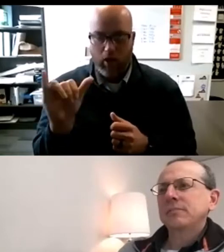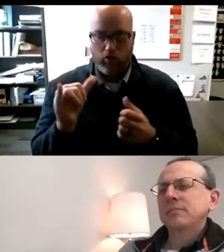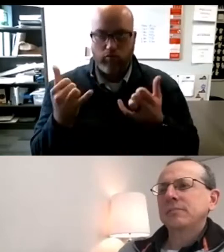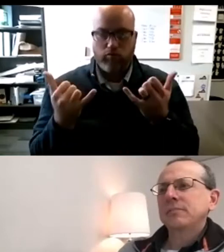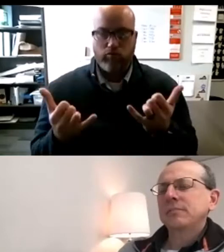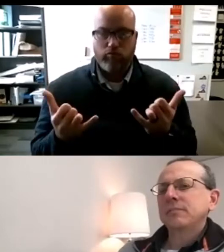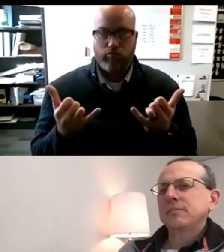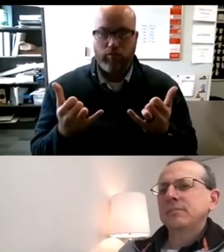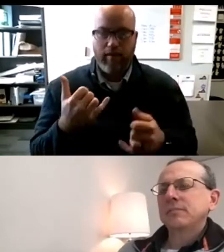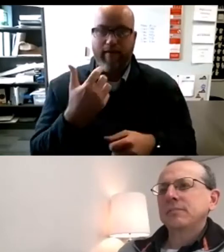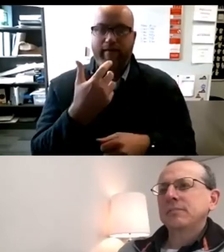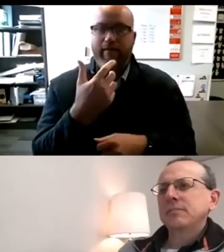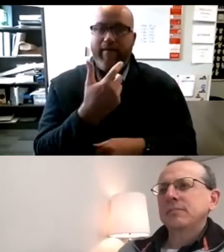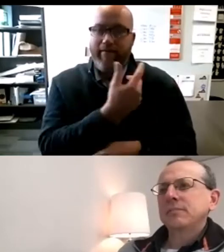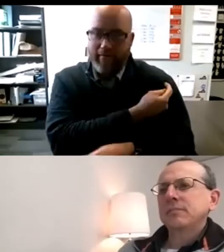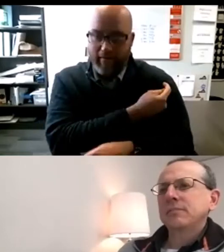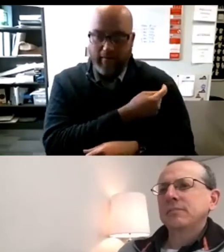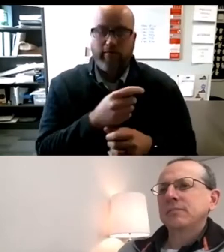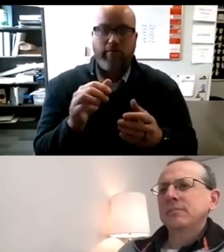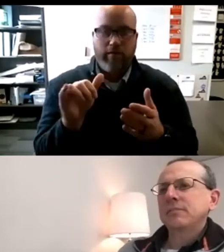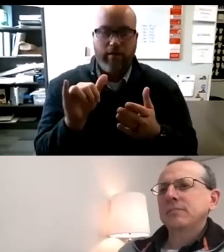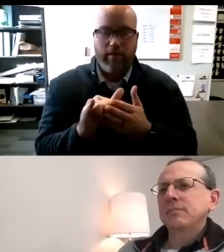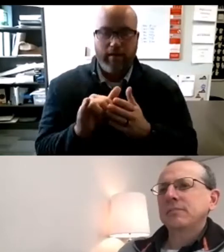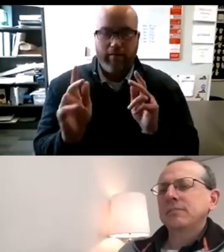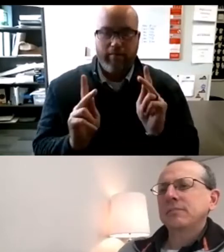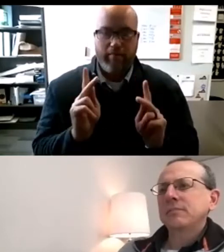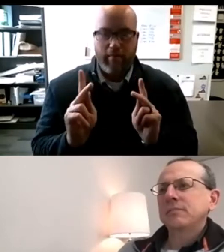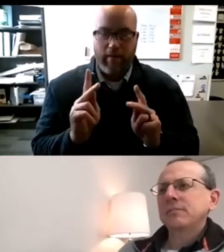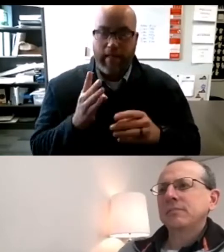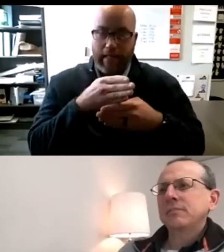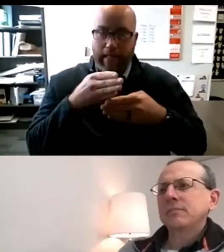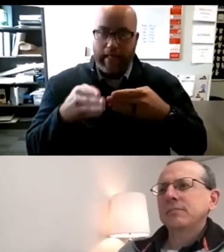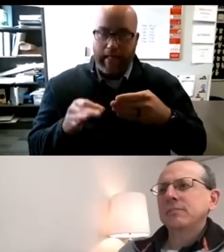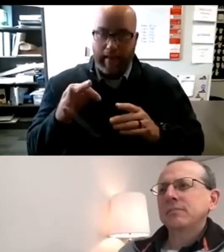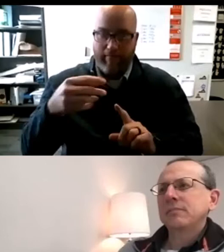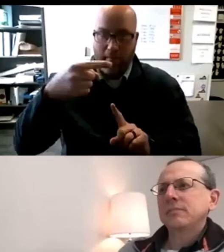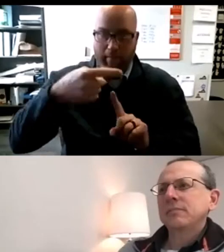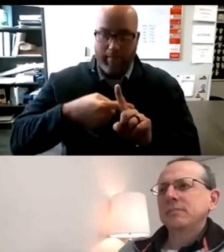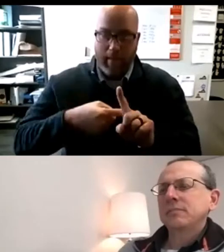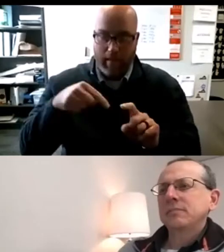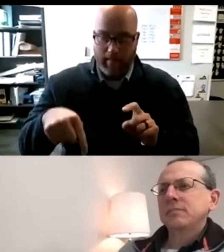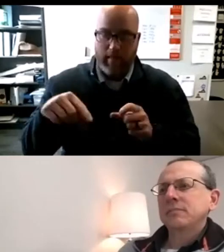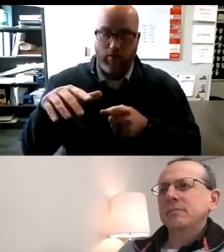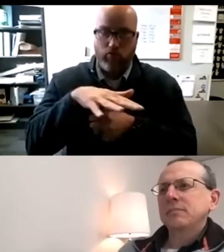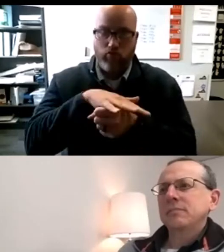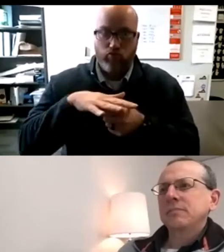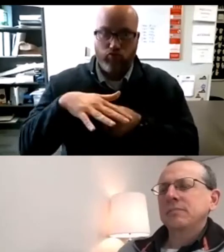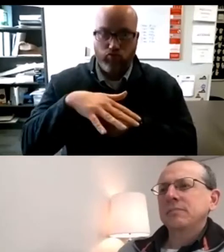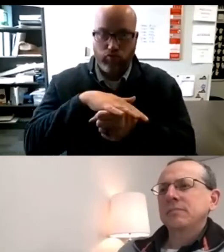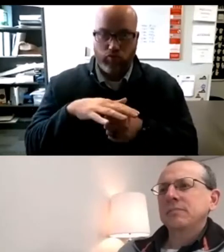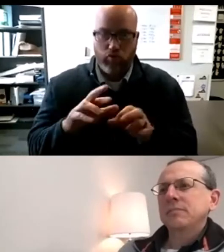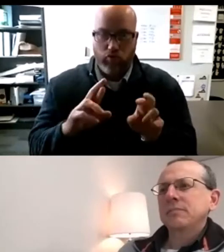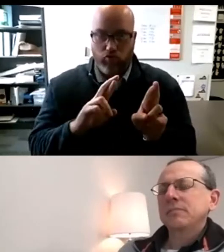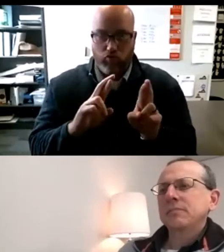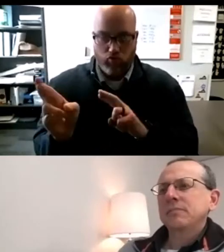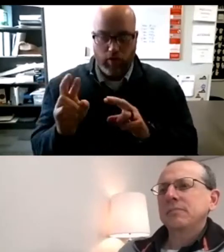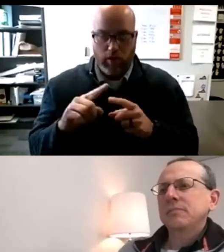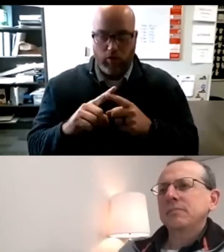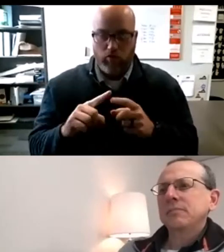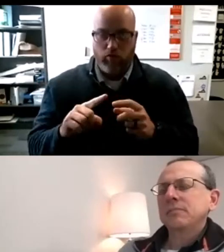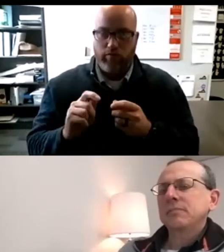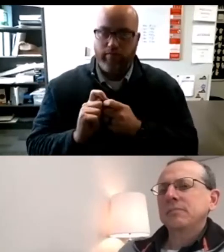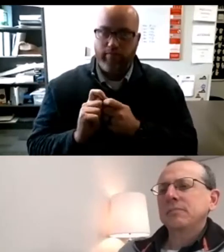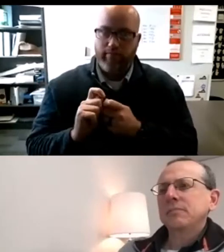currently vaccinating. And by the end of the month, our region will be ready to administer the